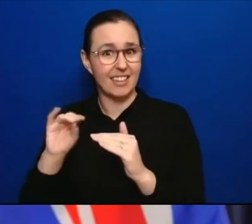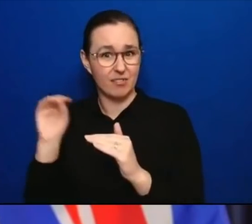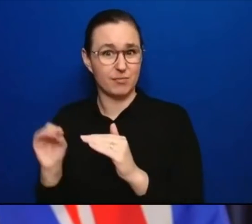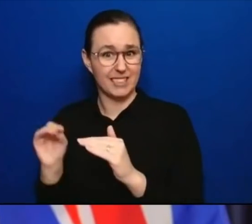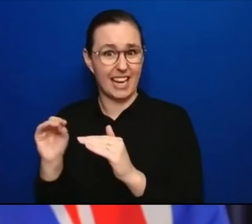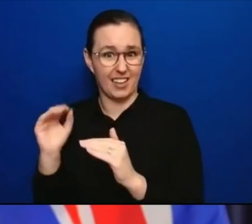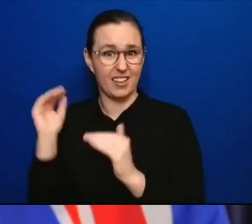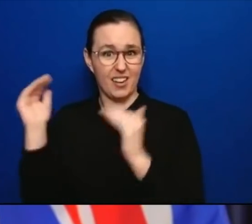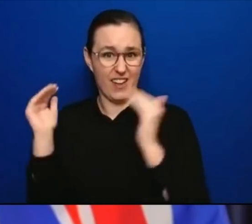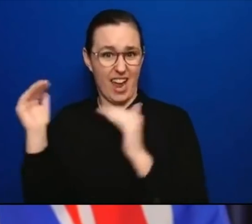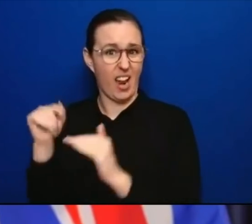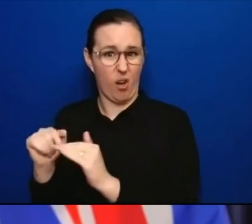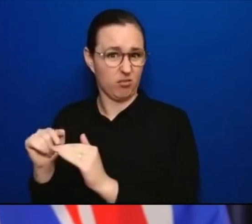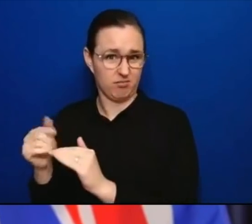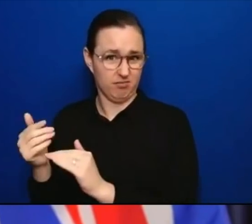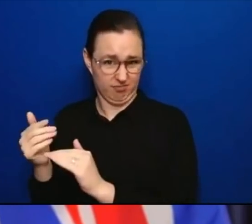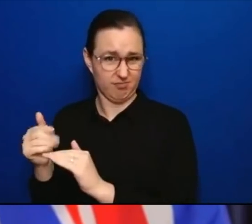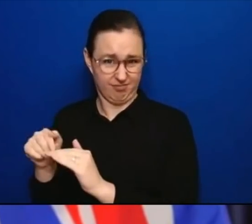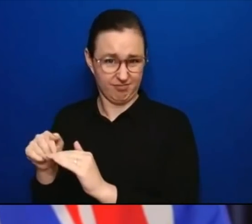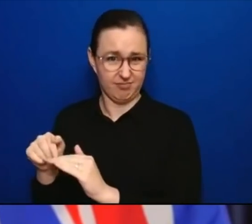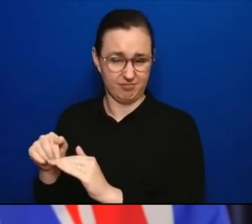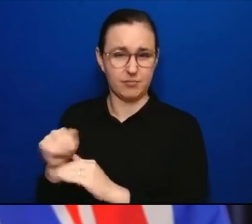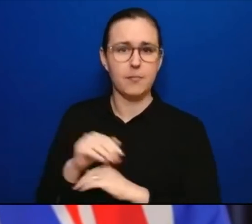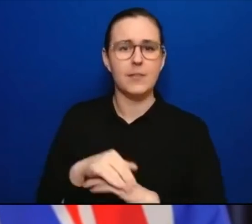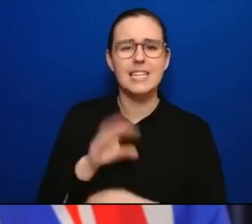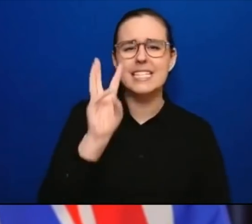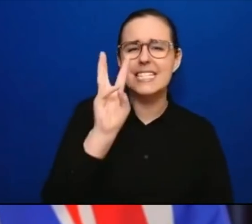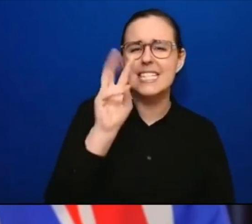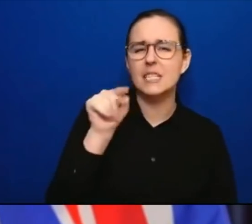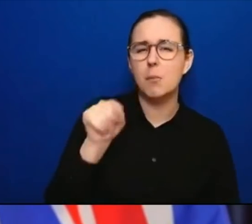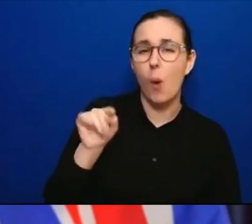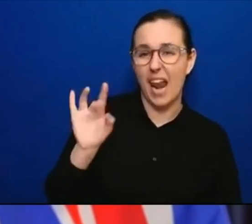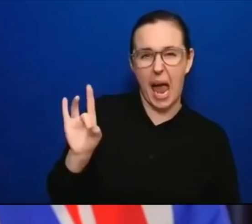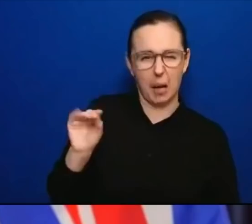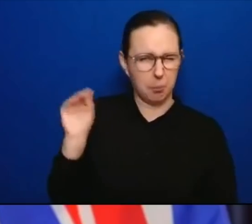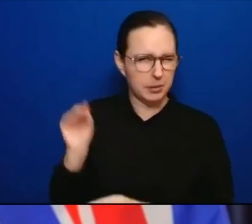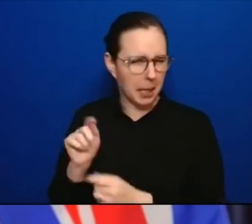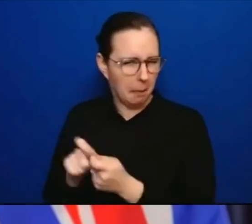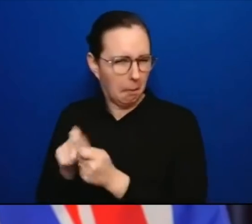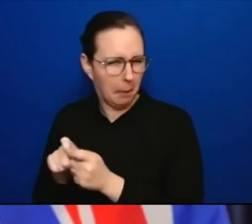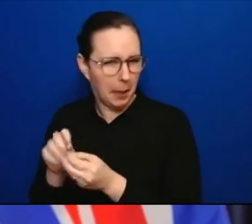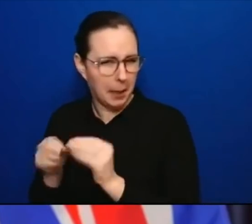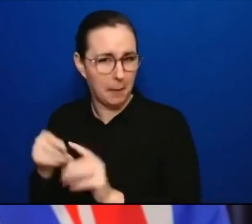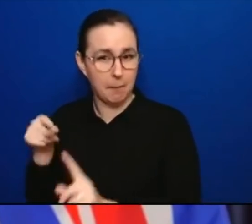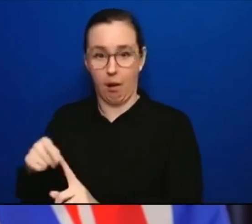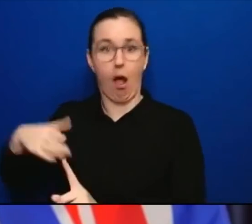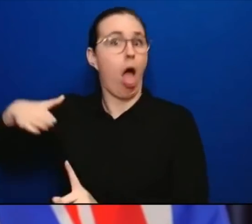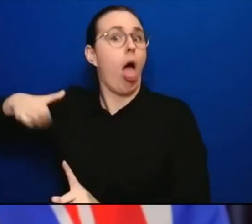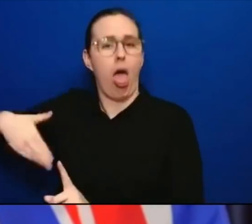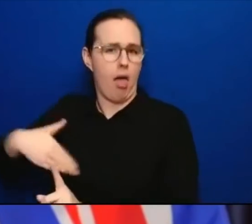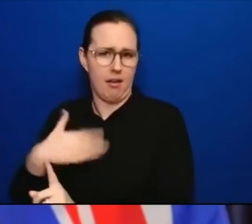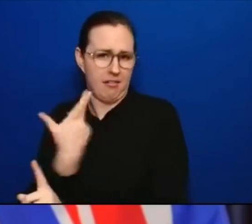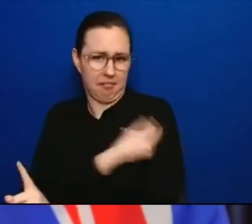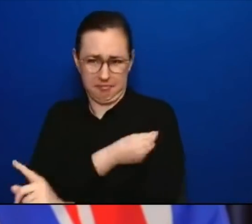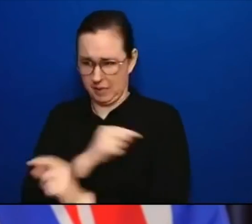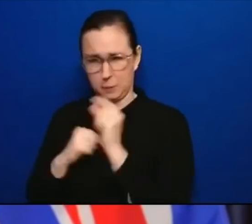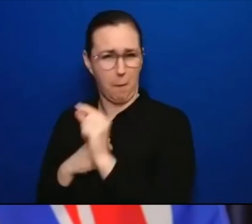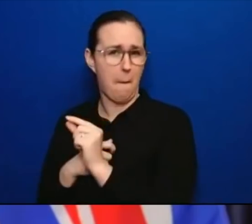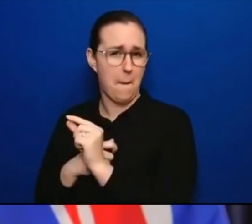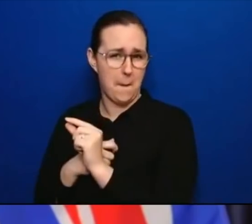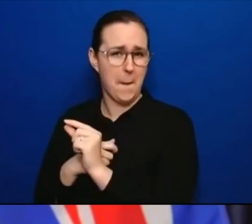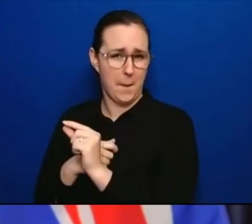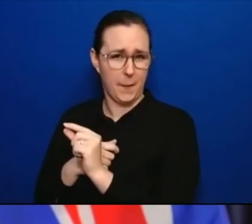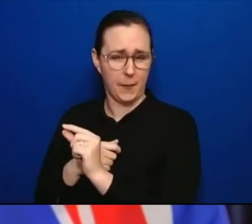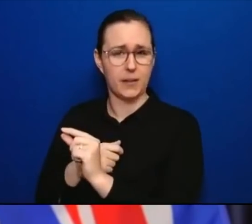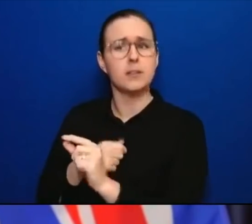less than have only 7%, 6.8%, I think, have not received their first dose immunization